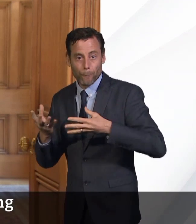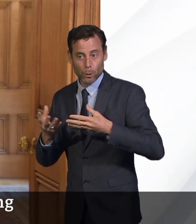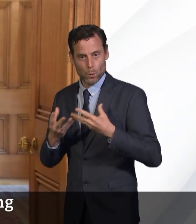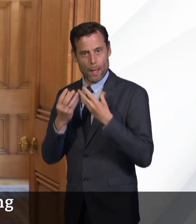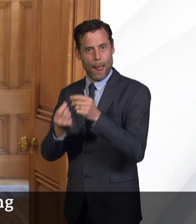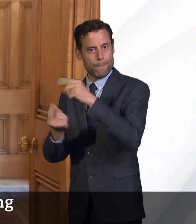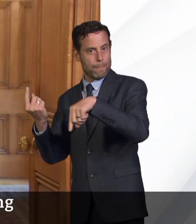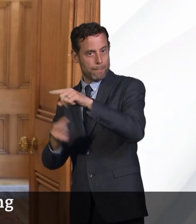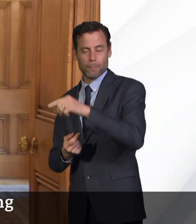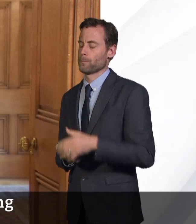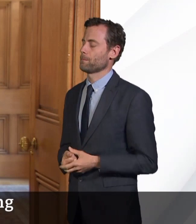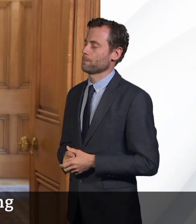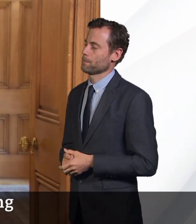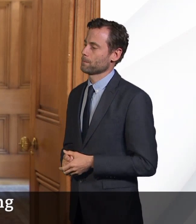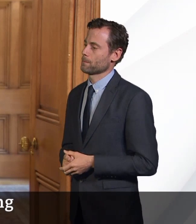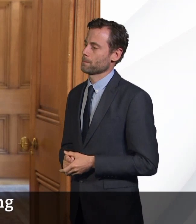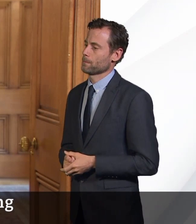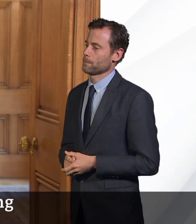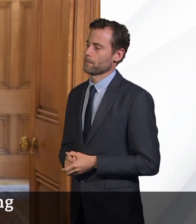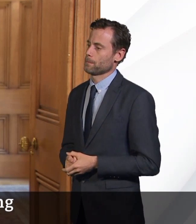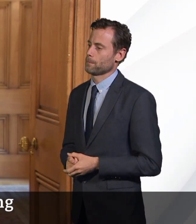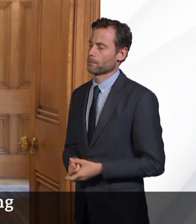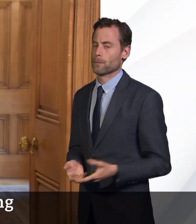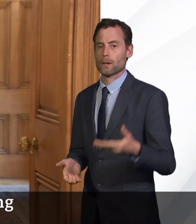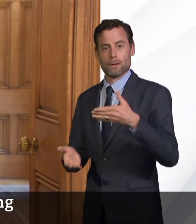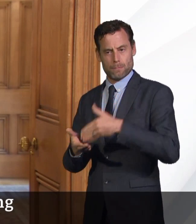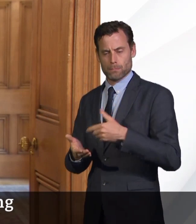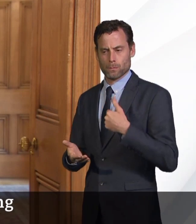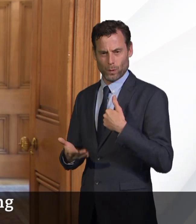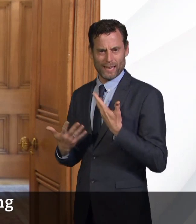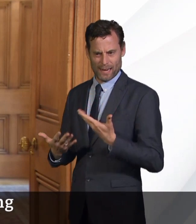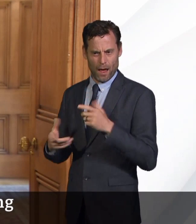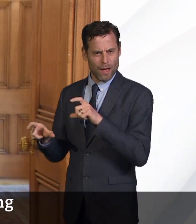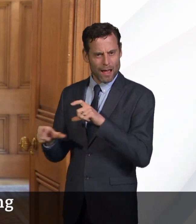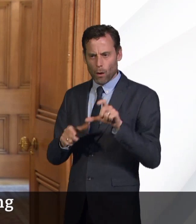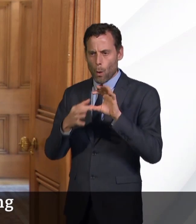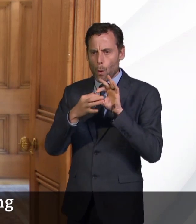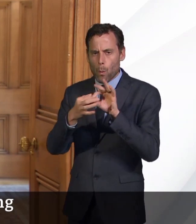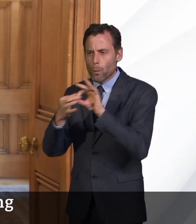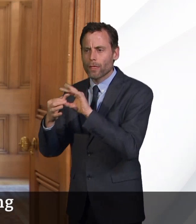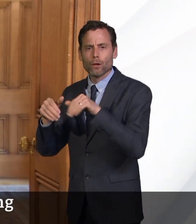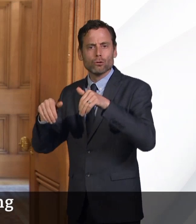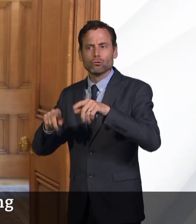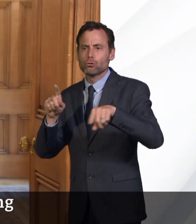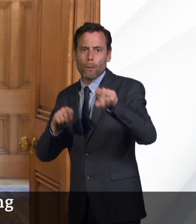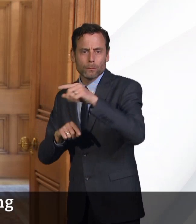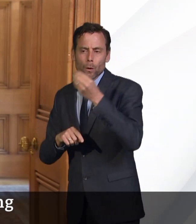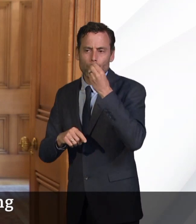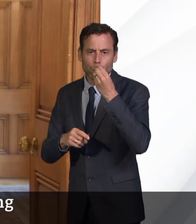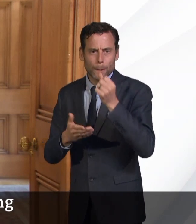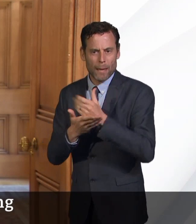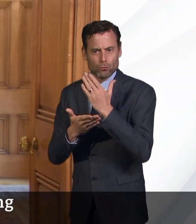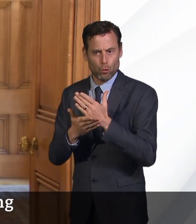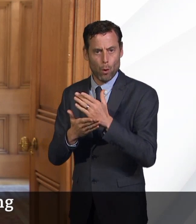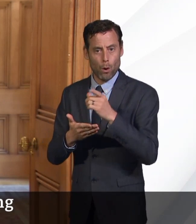programme. In addition, we are continuing to work with supermarkets to make available additional priority slots